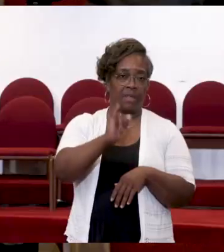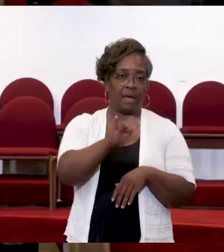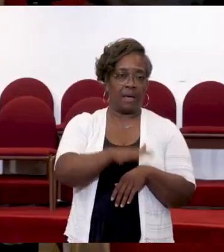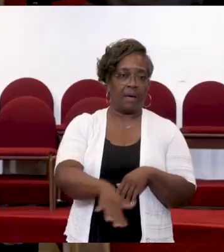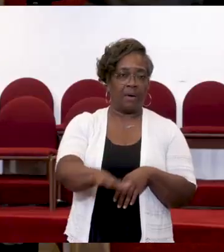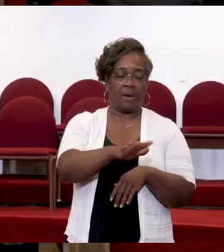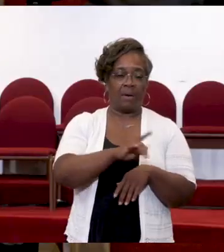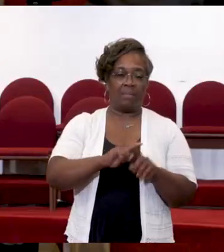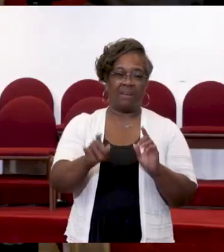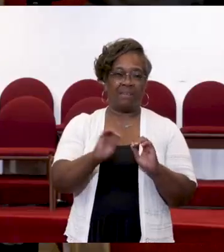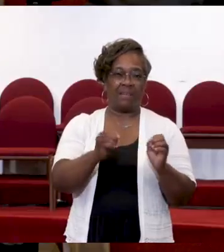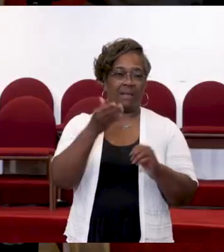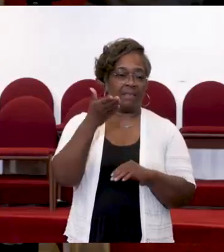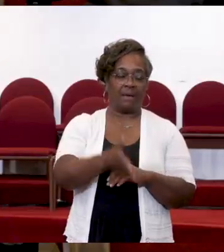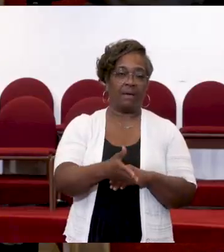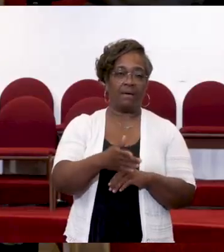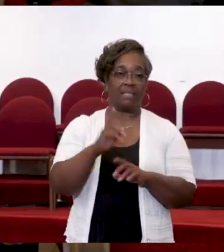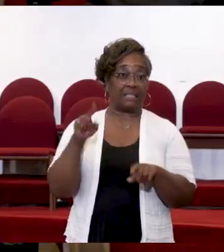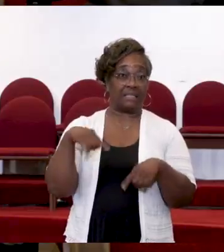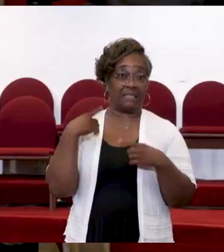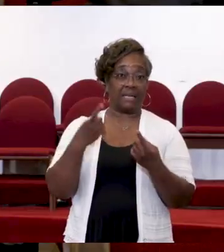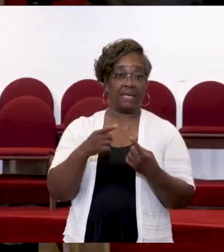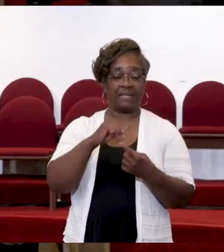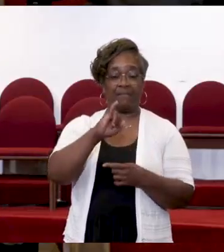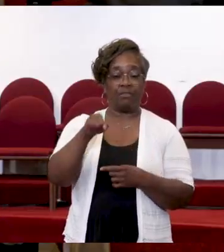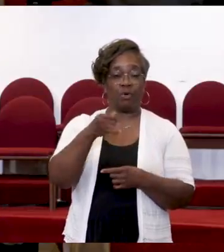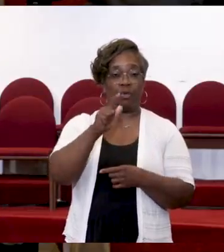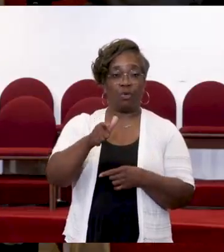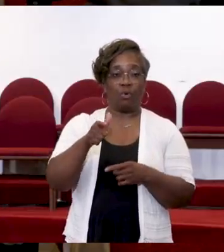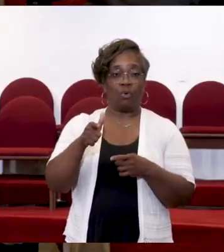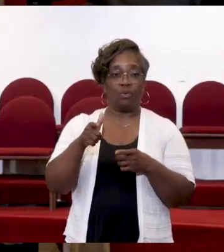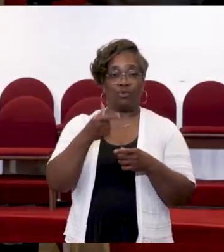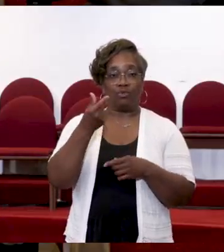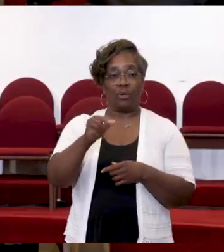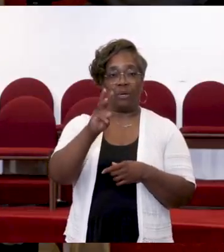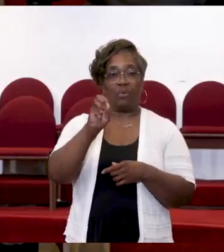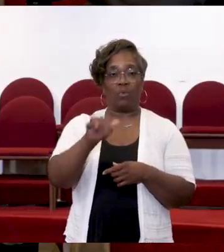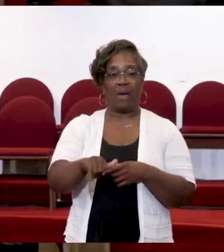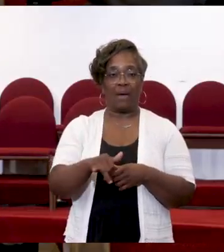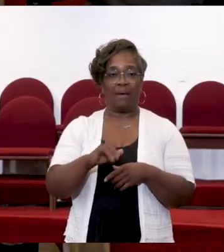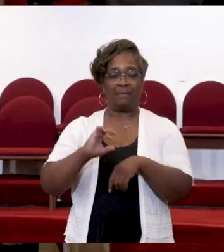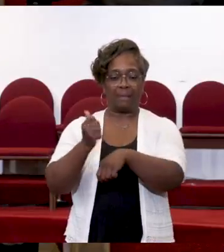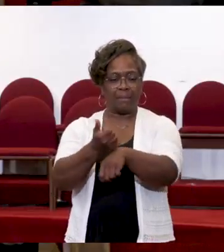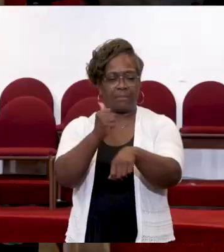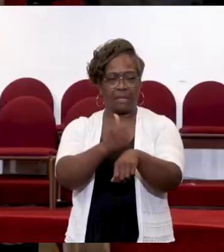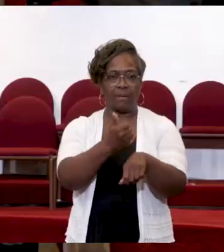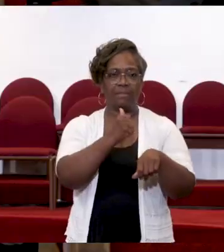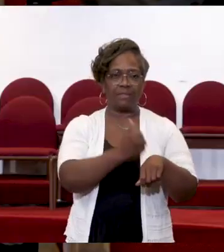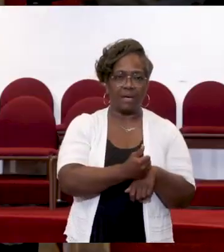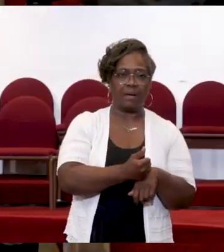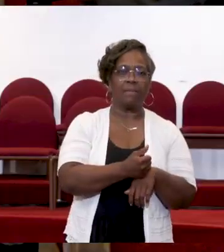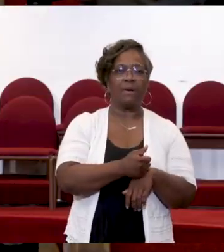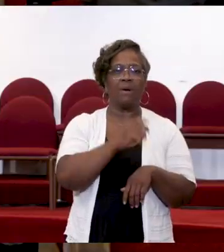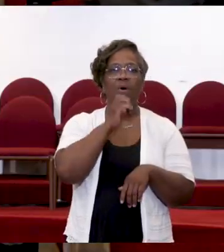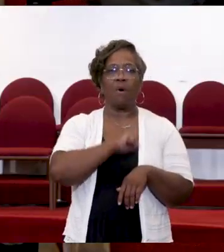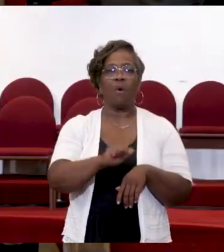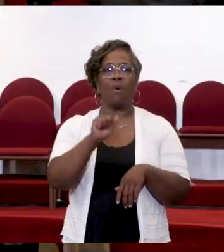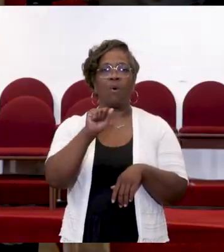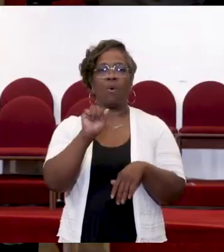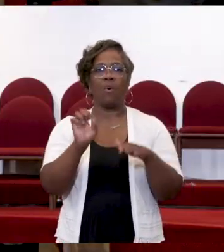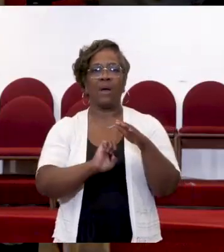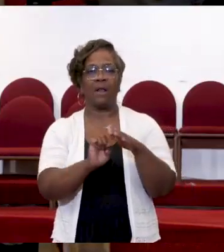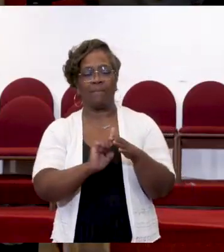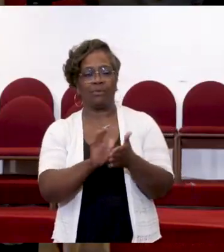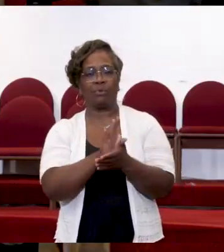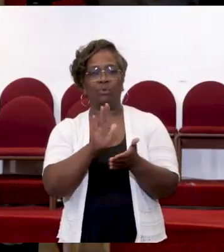nothing there. So since then, there's the Joe Louis Walkway. Yeah. You done put stuff over there. You done tore down my old Sherrill